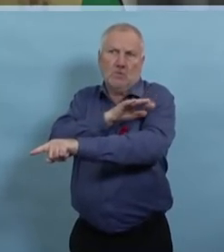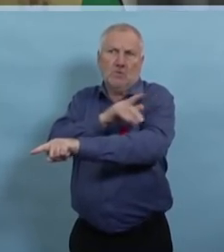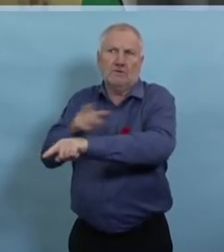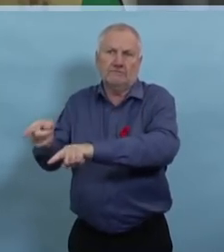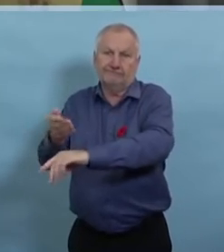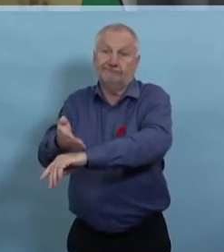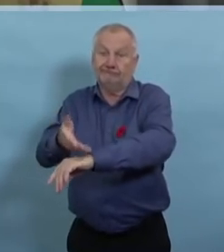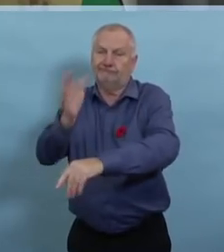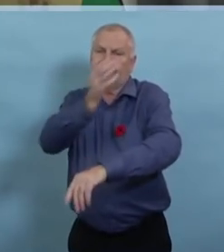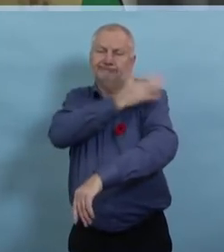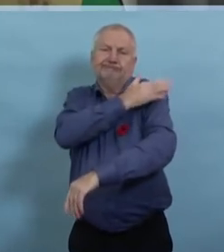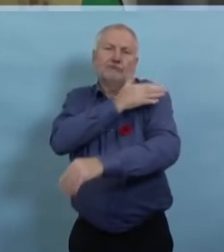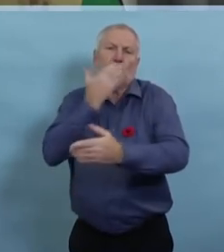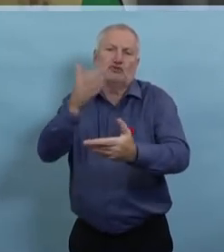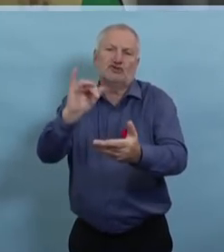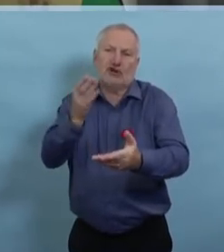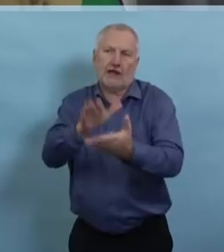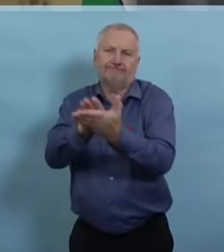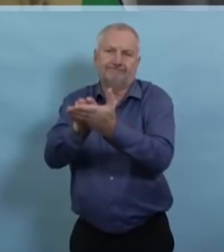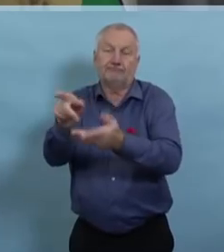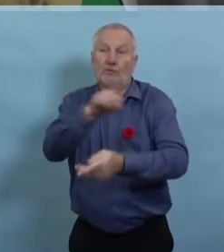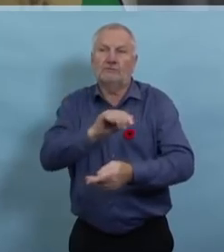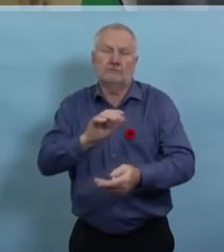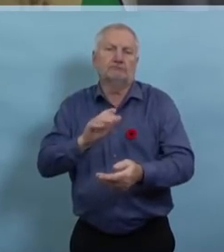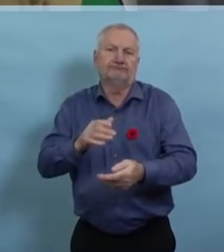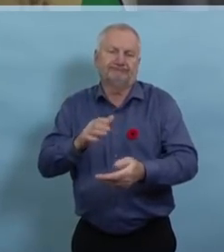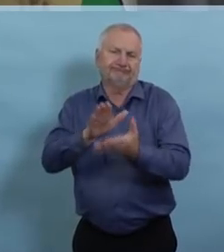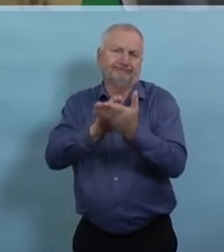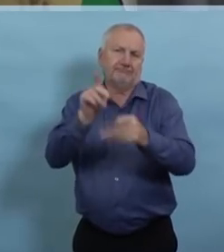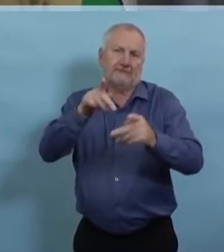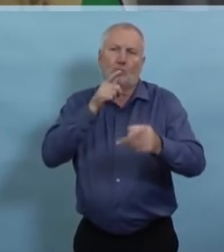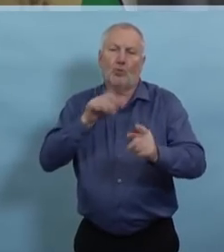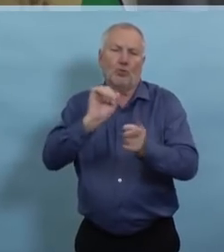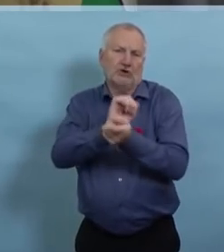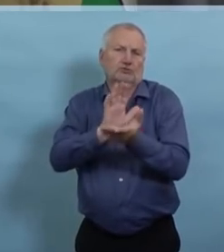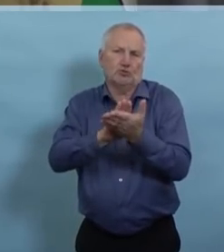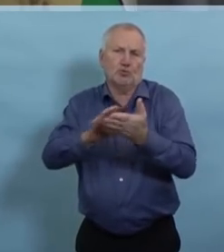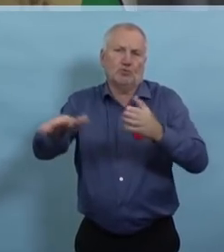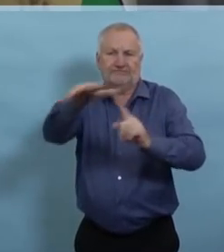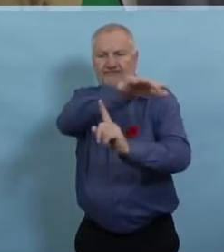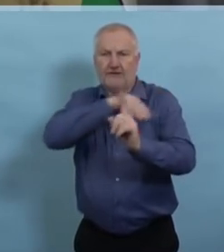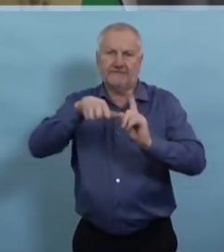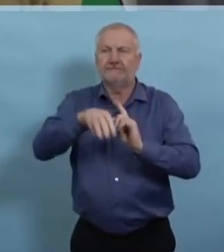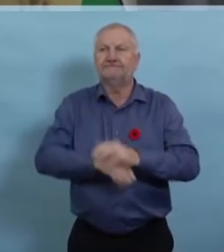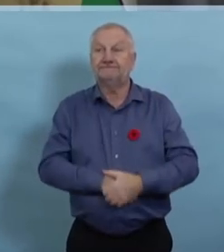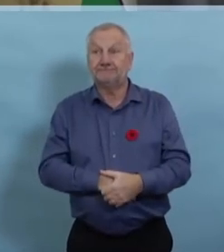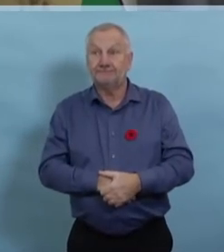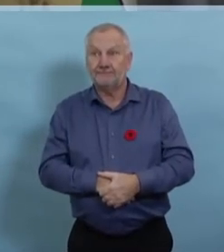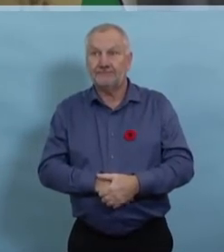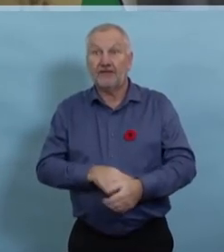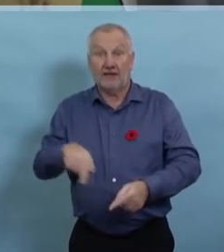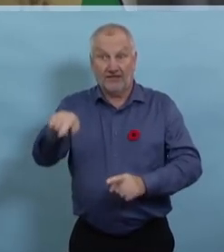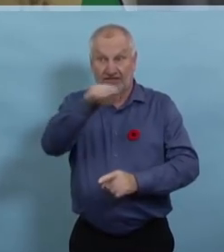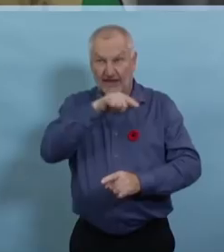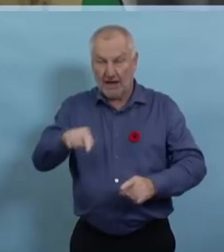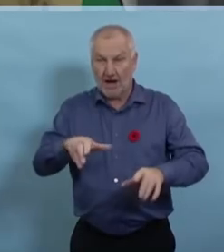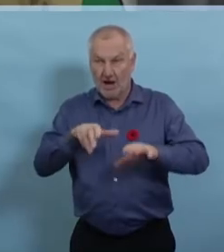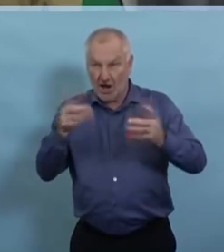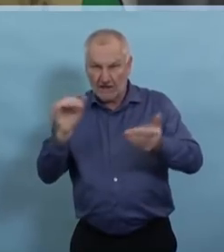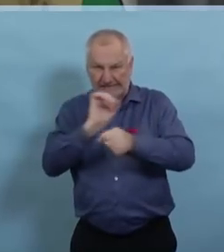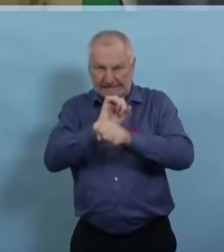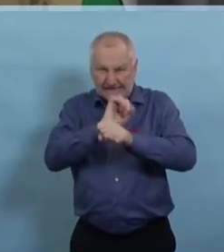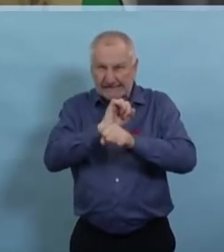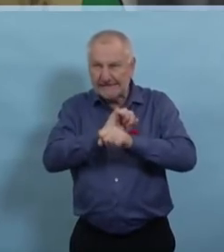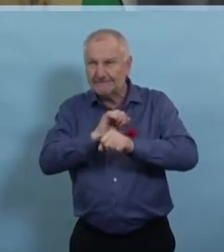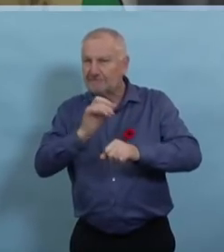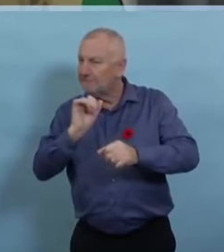school environment. And they deserve the credit for ensuring that students are remaining safe in this very difficult